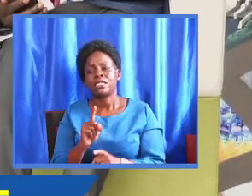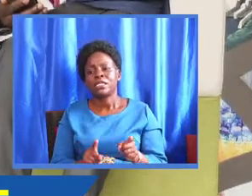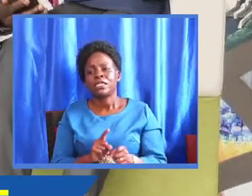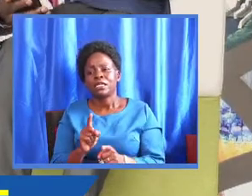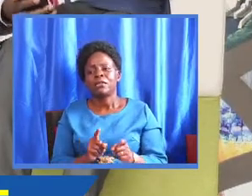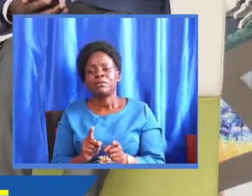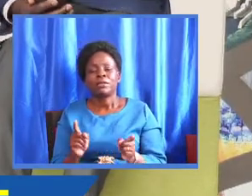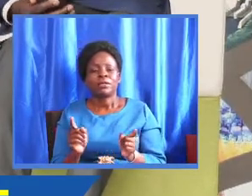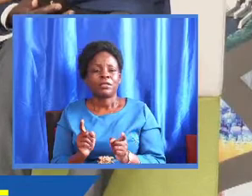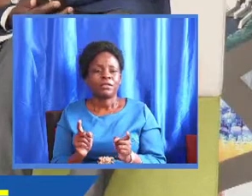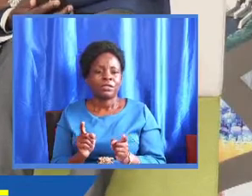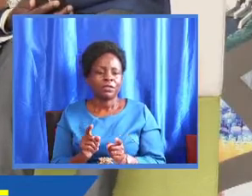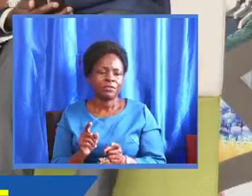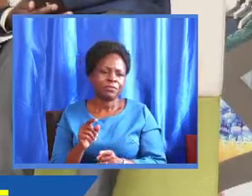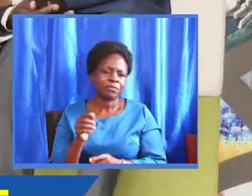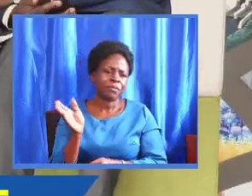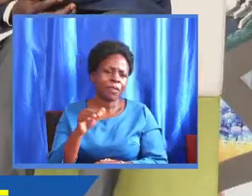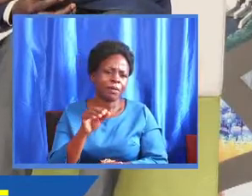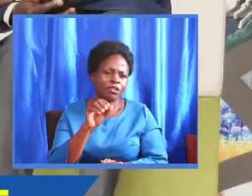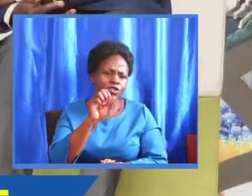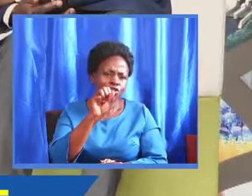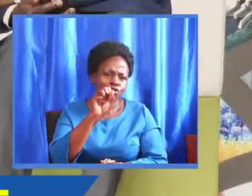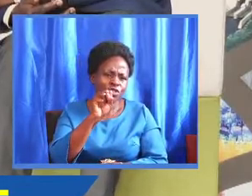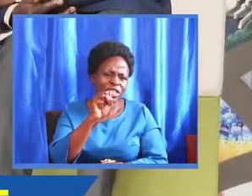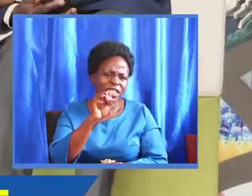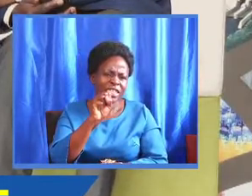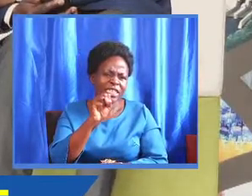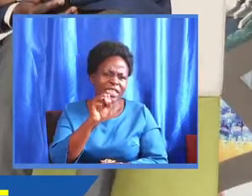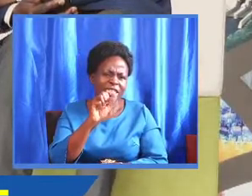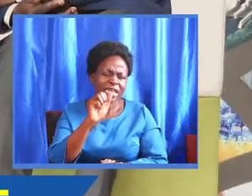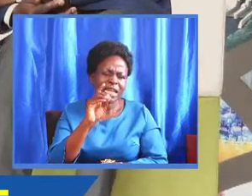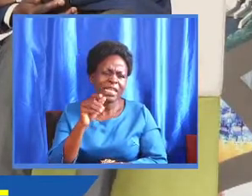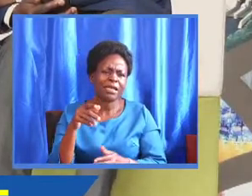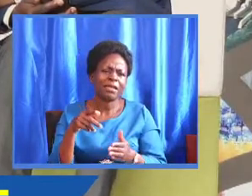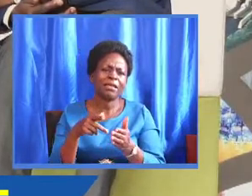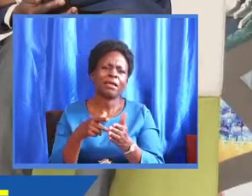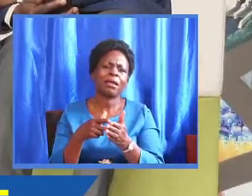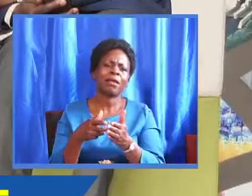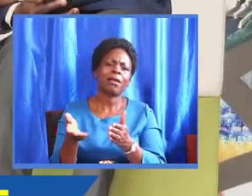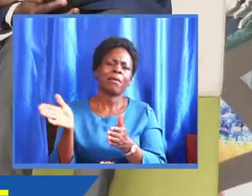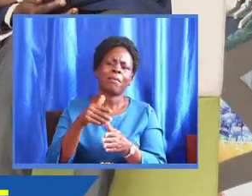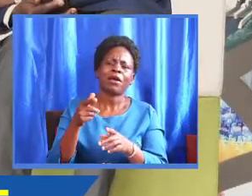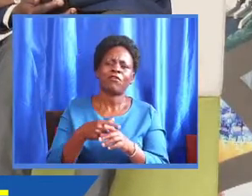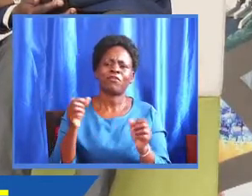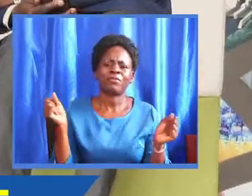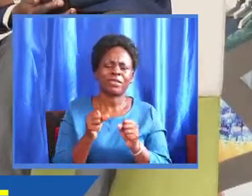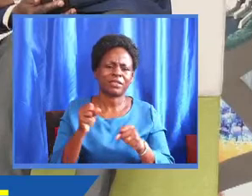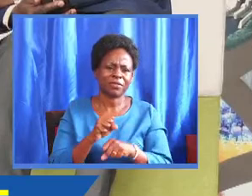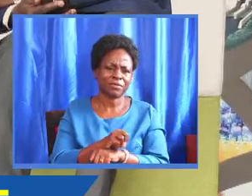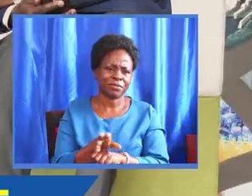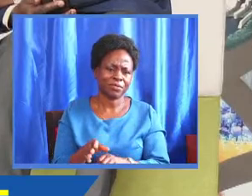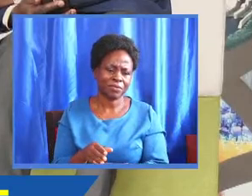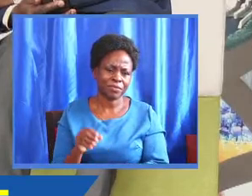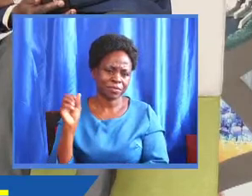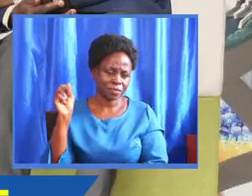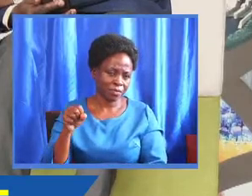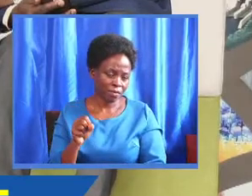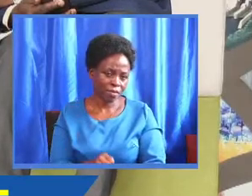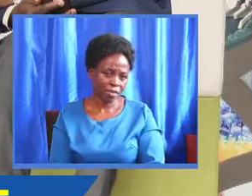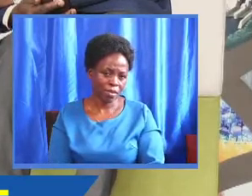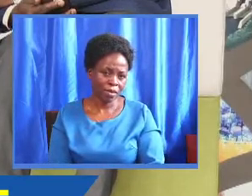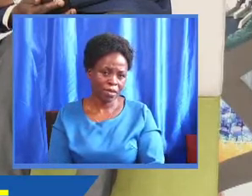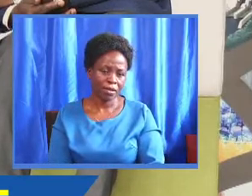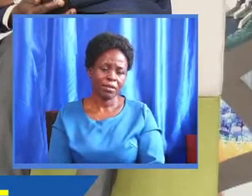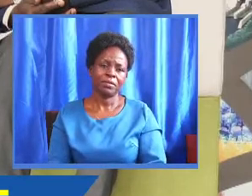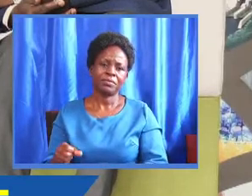shortly. Shirley, back to you. How do you recover from the pandemic going forward? Yes, as long